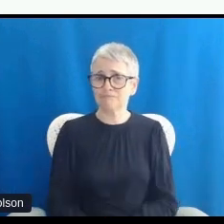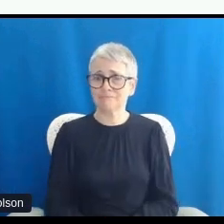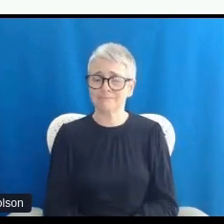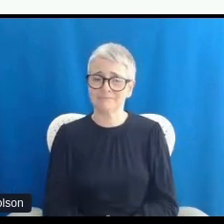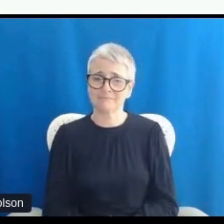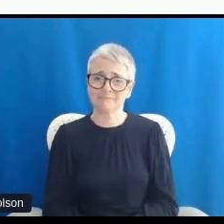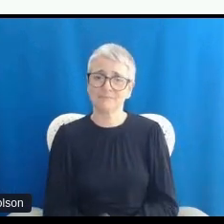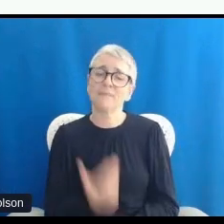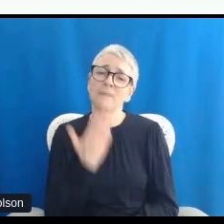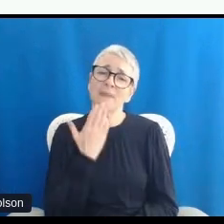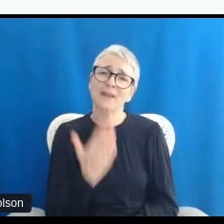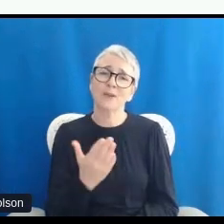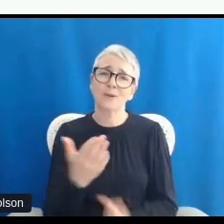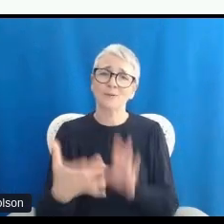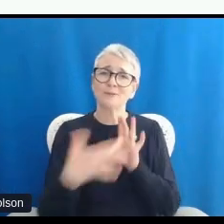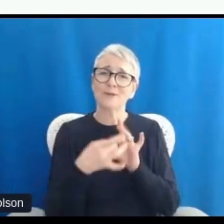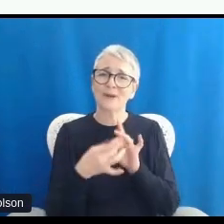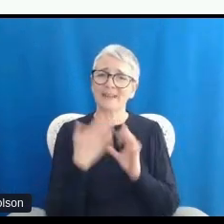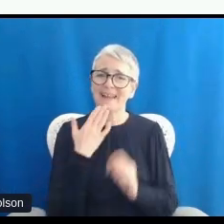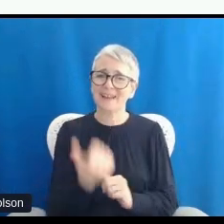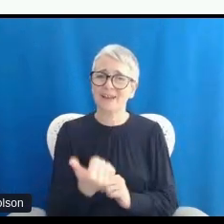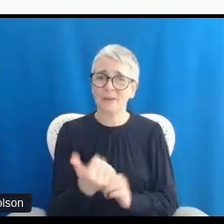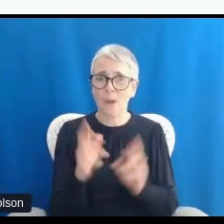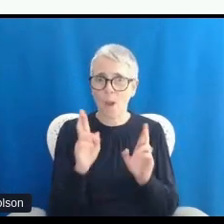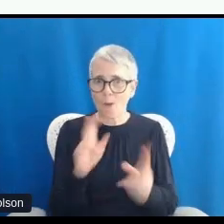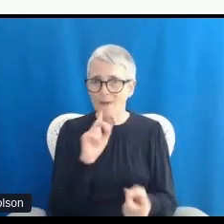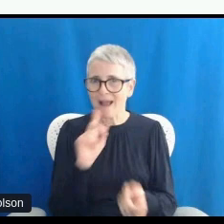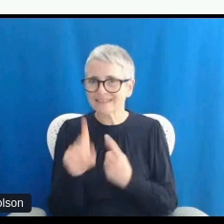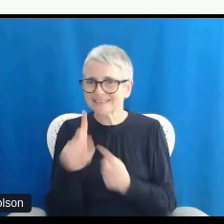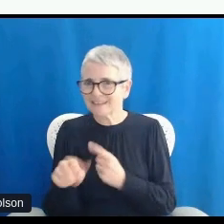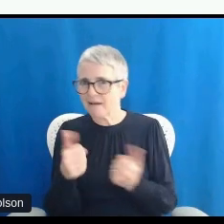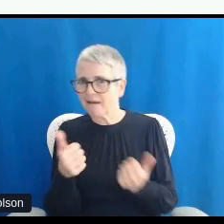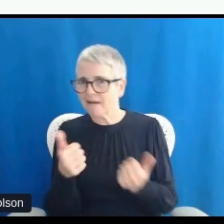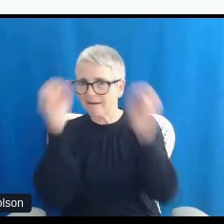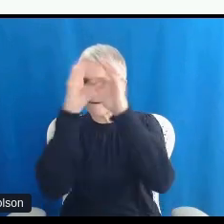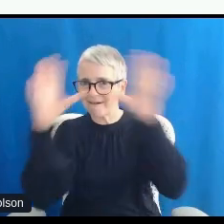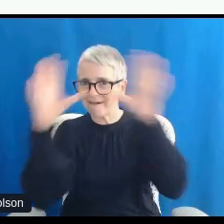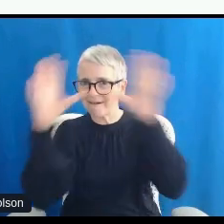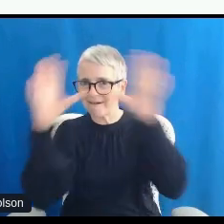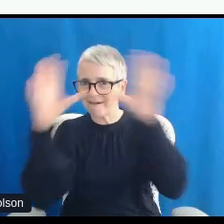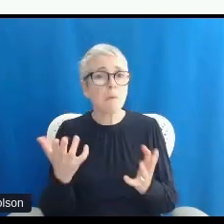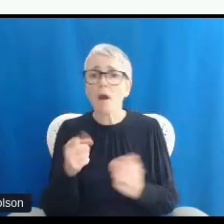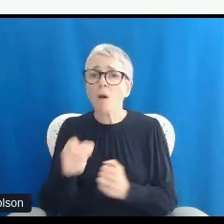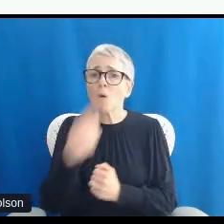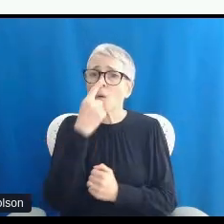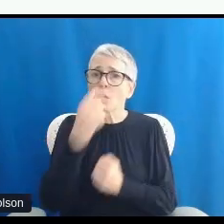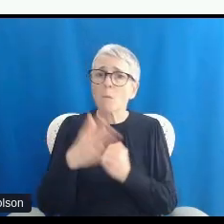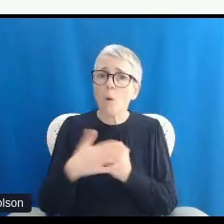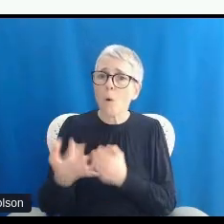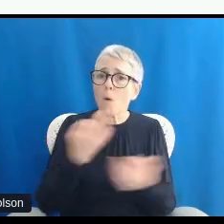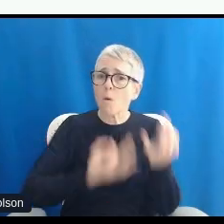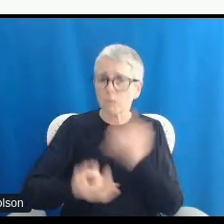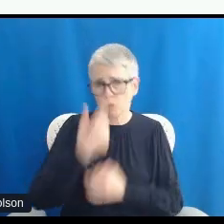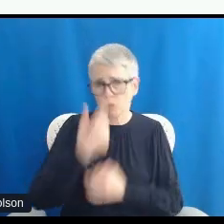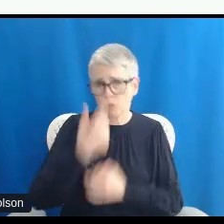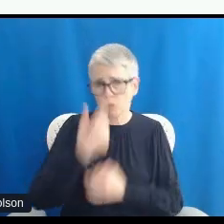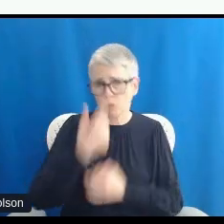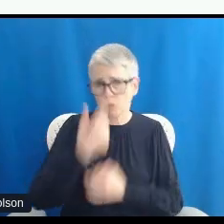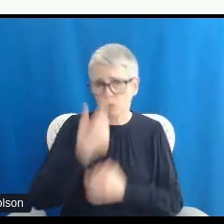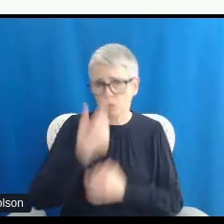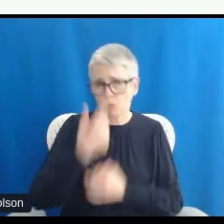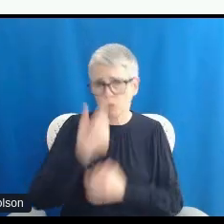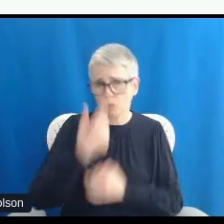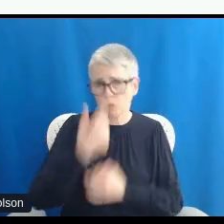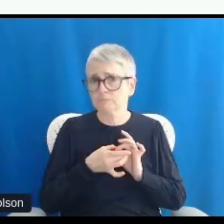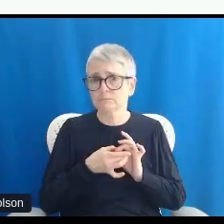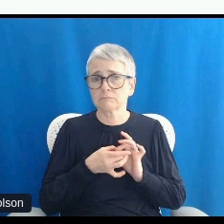But thank you all for joining. I hope we've answered some questions for you. And if you have any more questions for us, please reach out directly. Ben